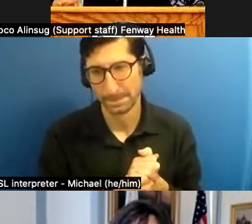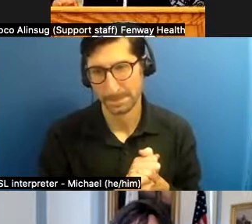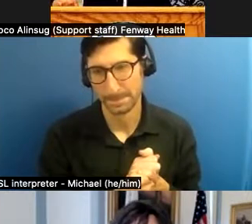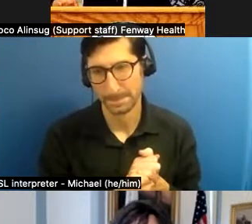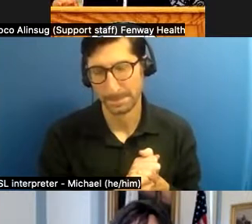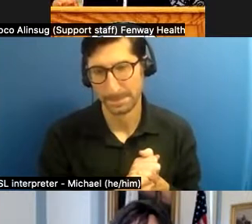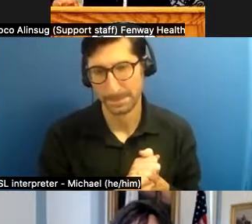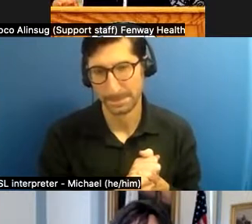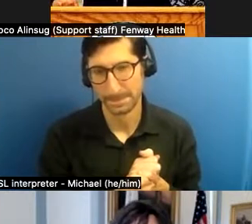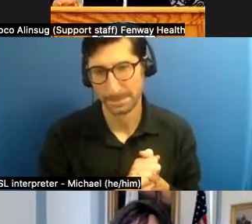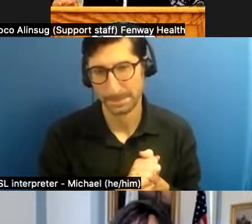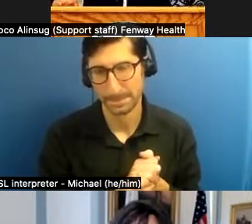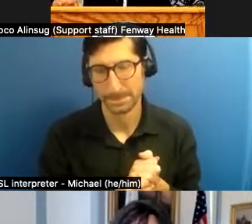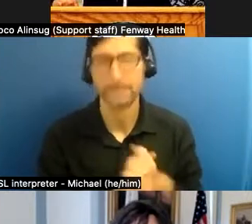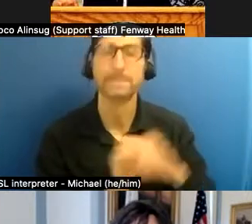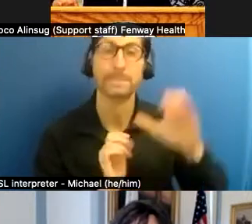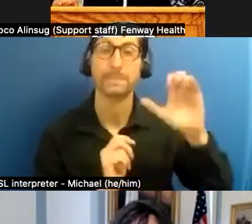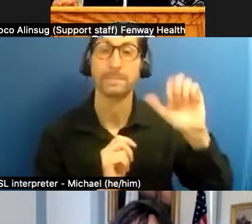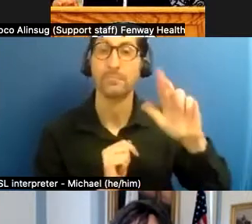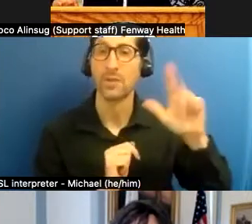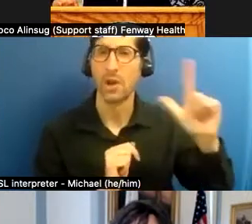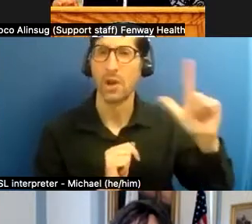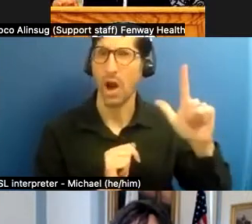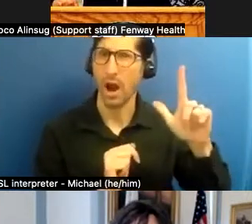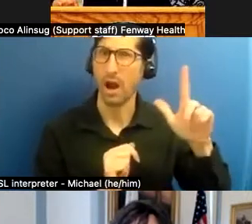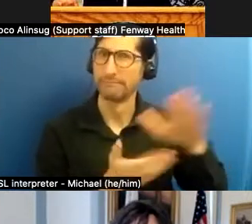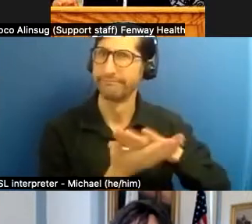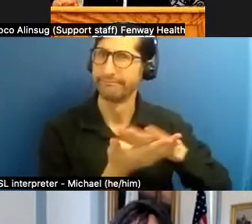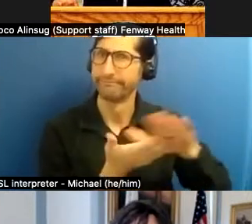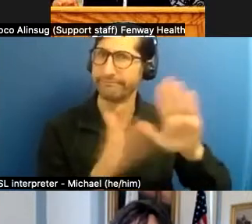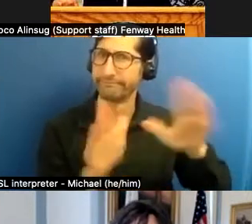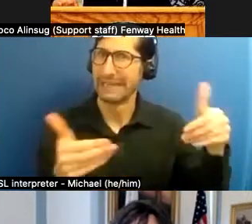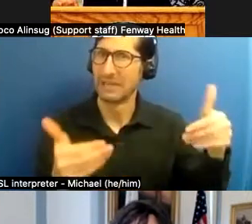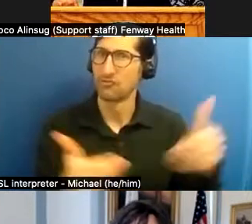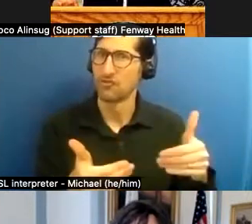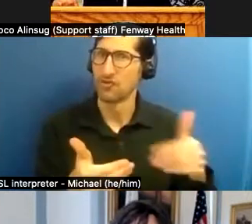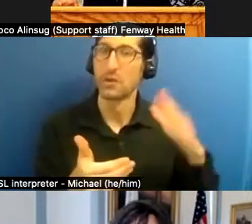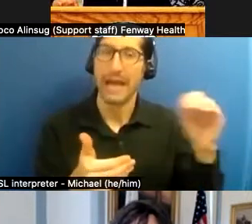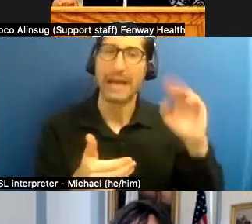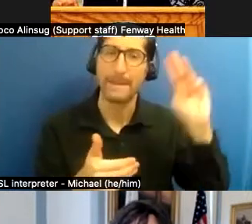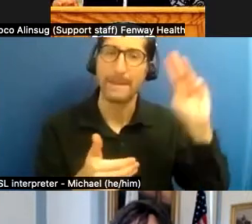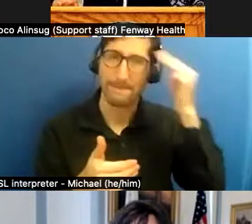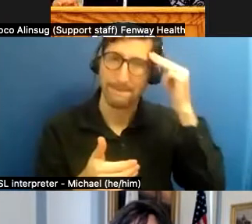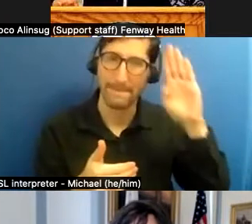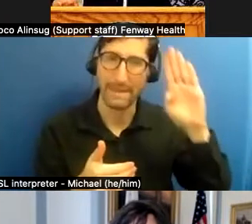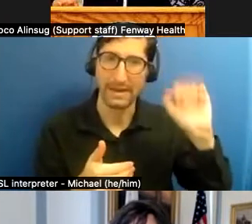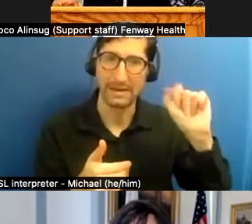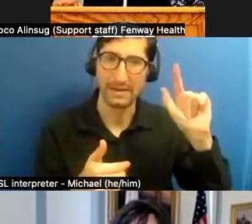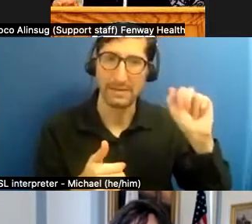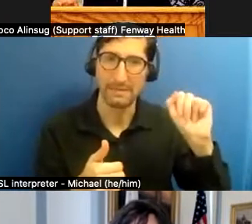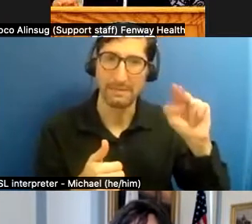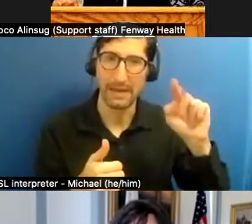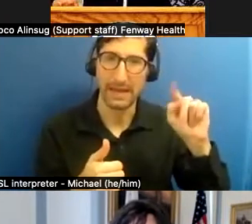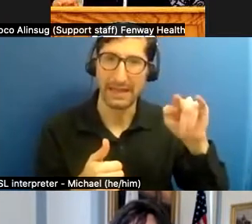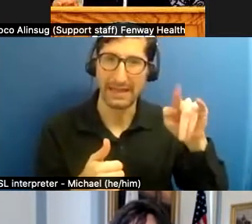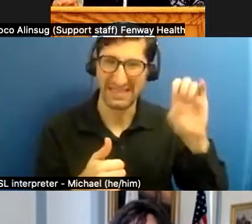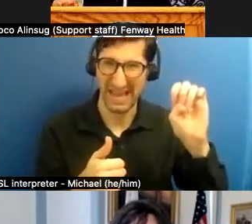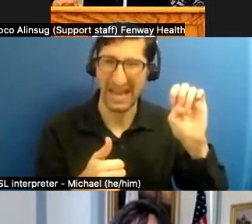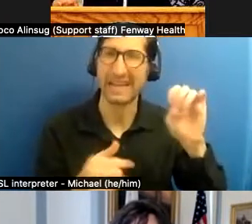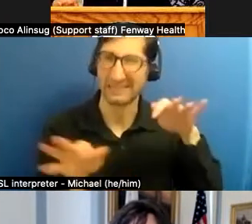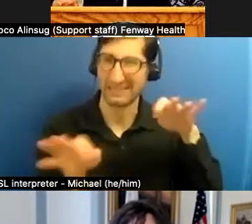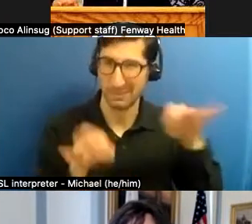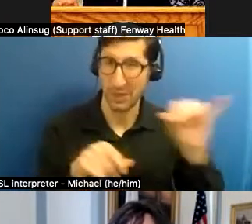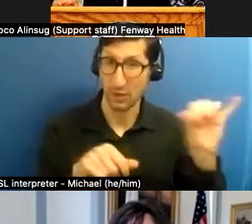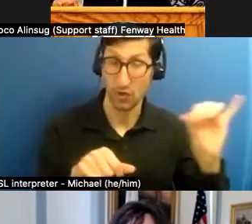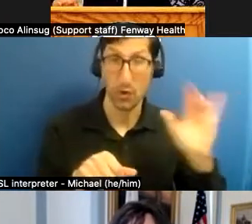So as Carl really eloquently introduced, as well as Mayor Ballantyne, our present approach to substance